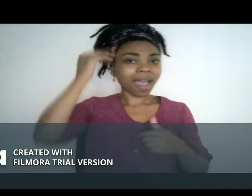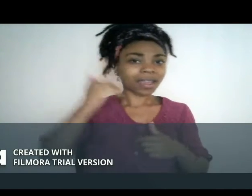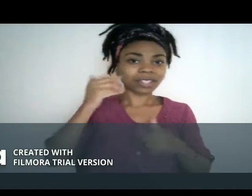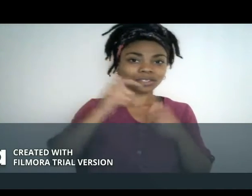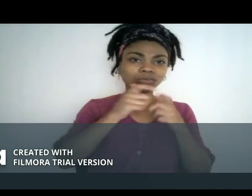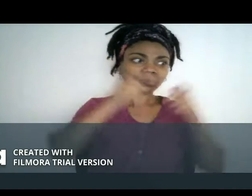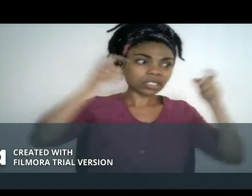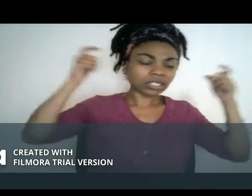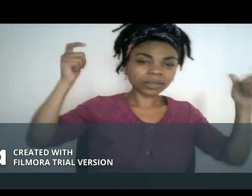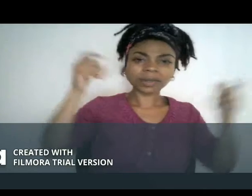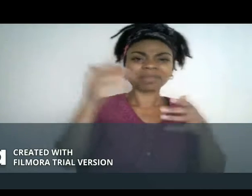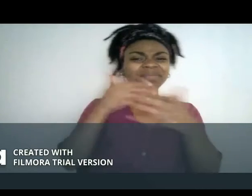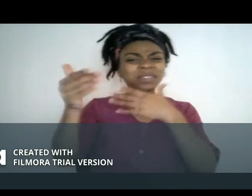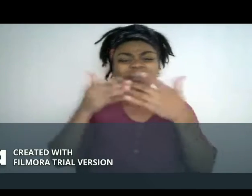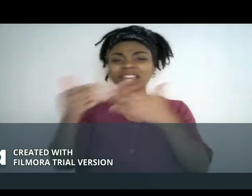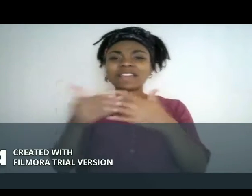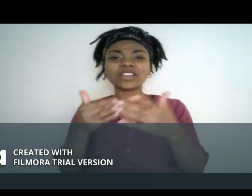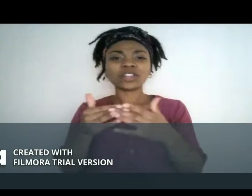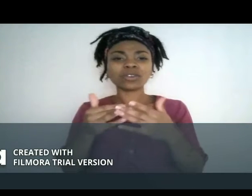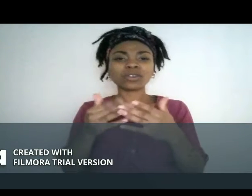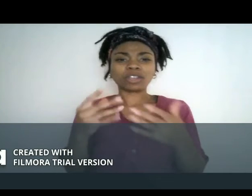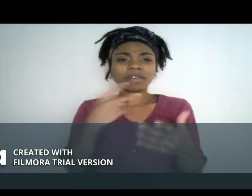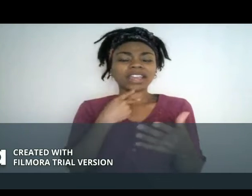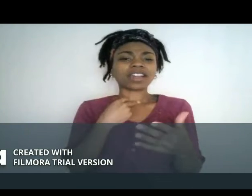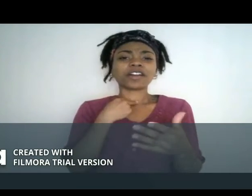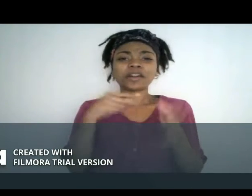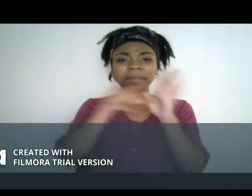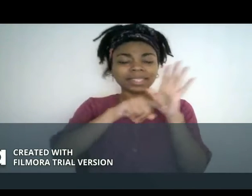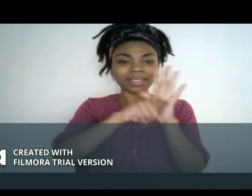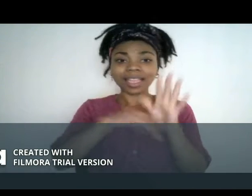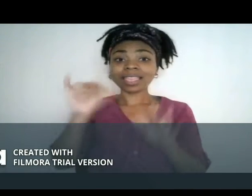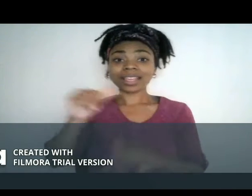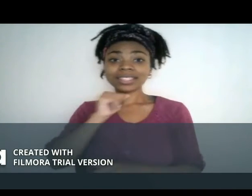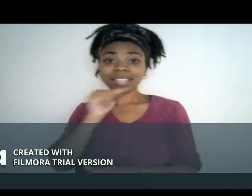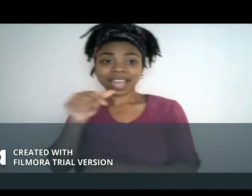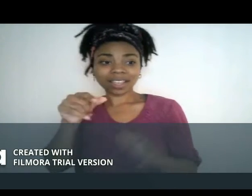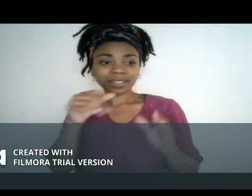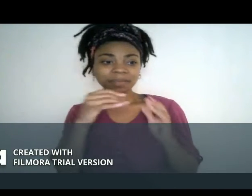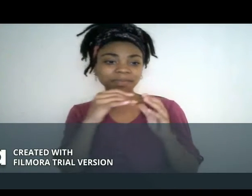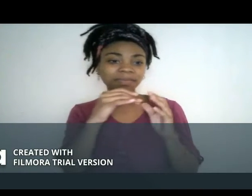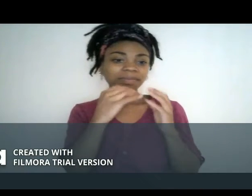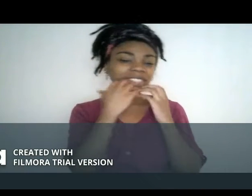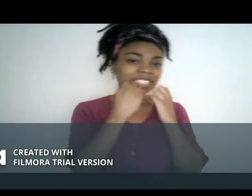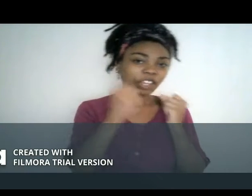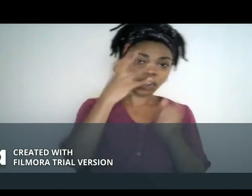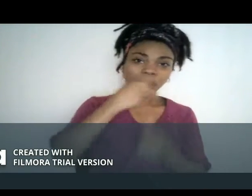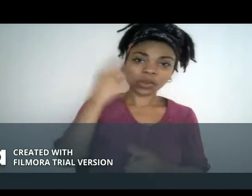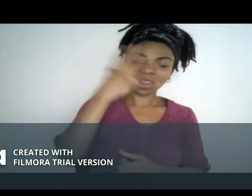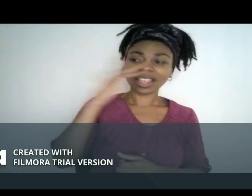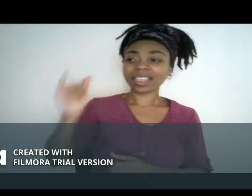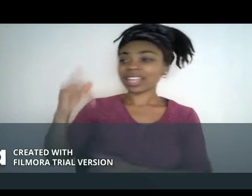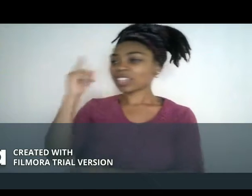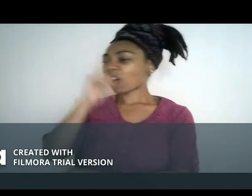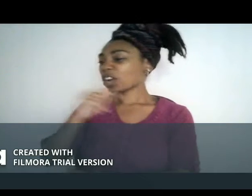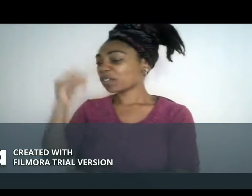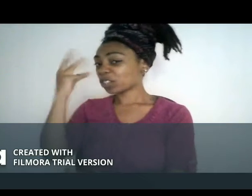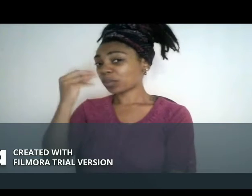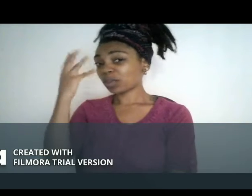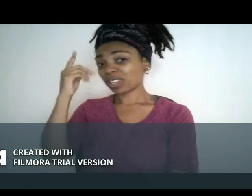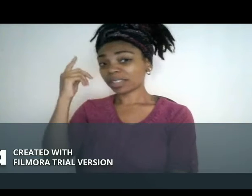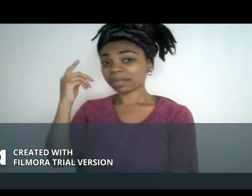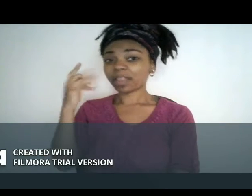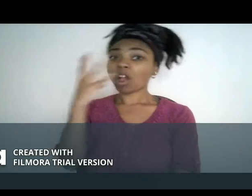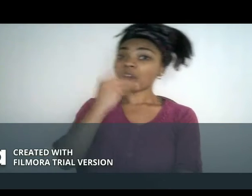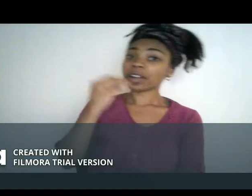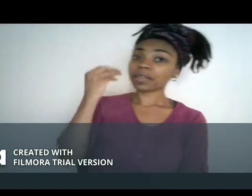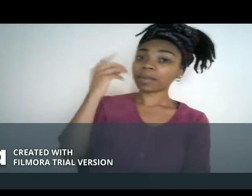head is too big, or whatever your hang up is, that's not sacred beauty. That's artificial beauty. That's artificial